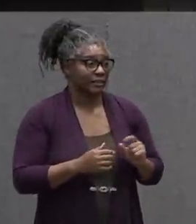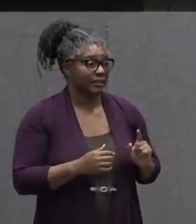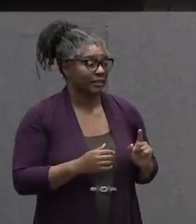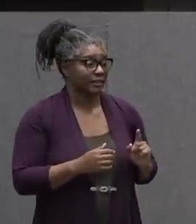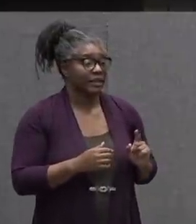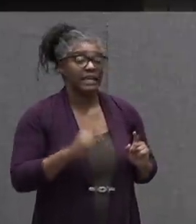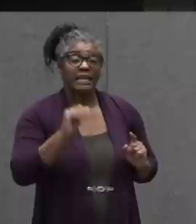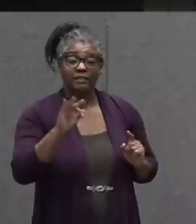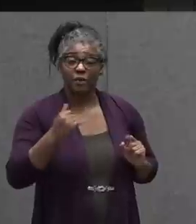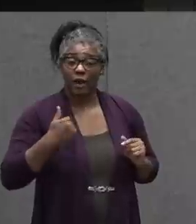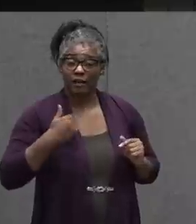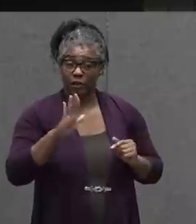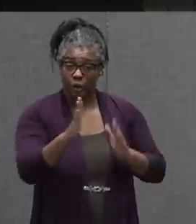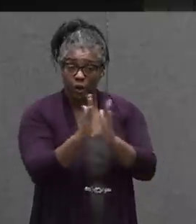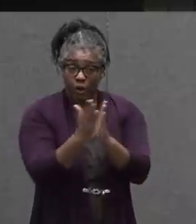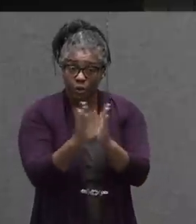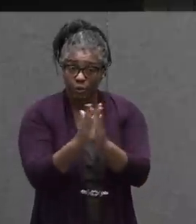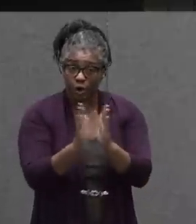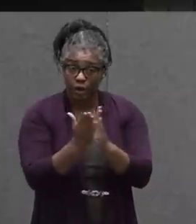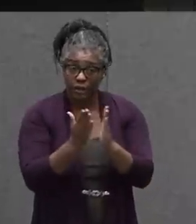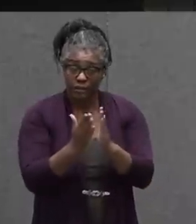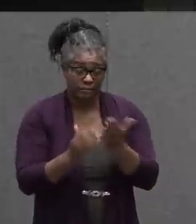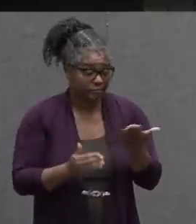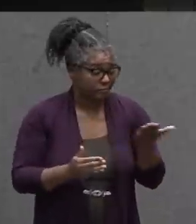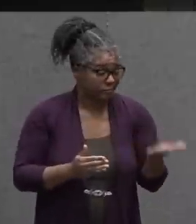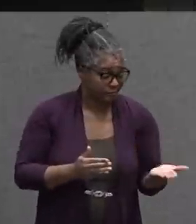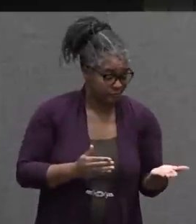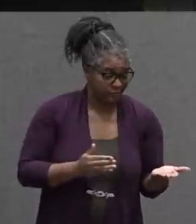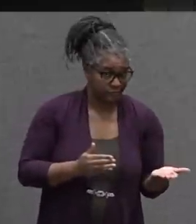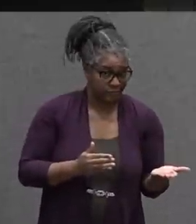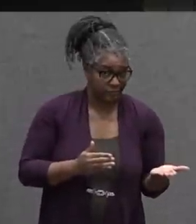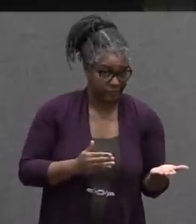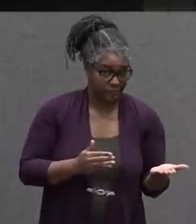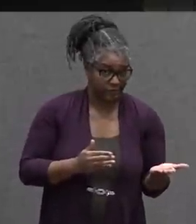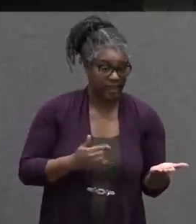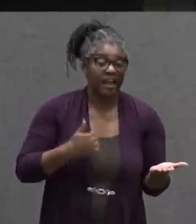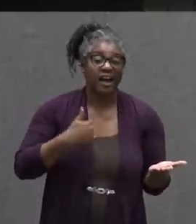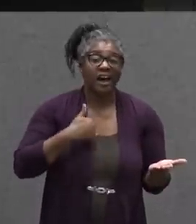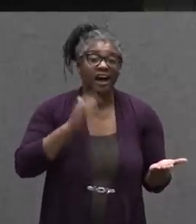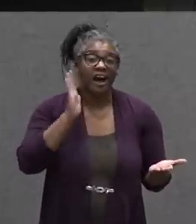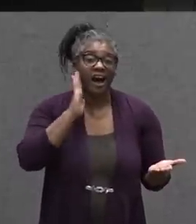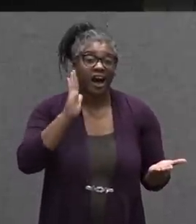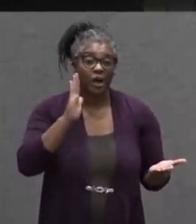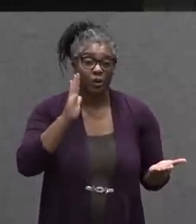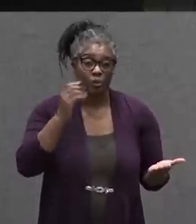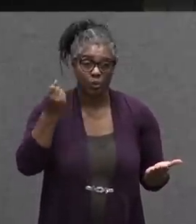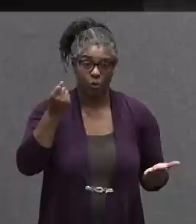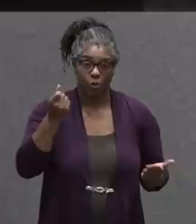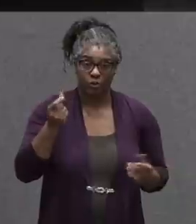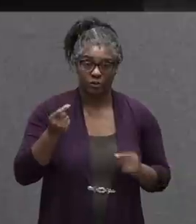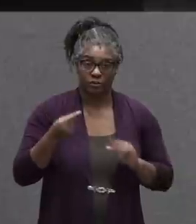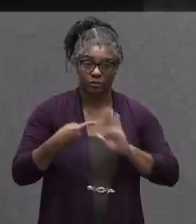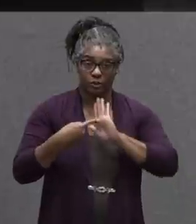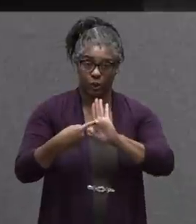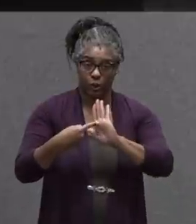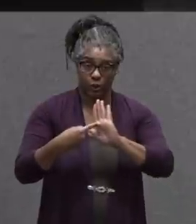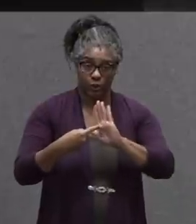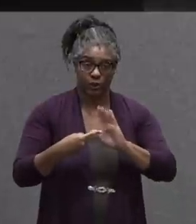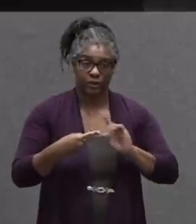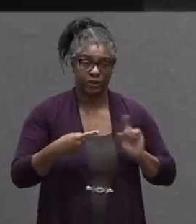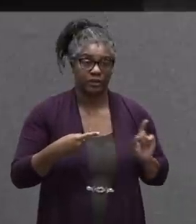while you're writing your word. I'm going to hold it up for you so you can copy it down. F.